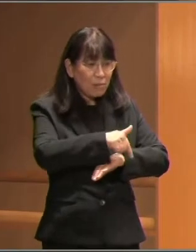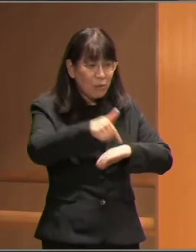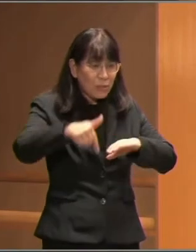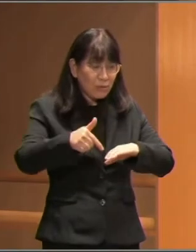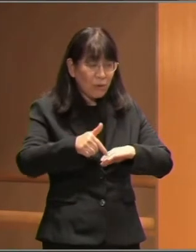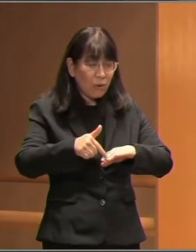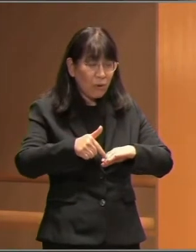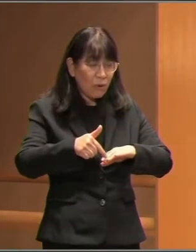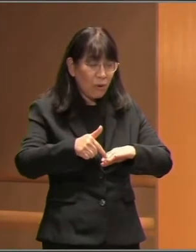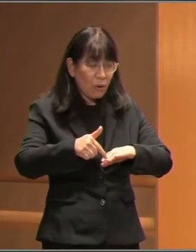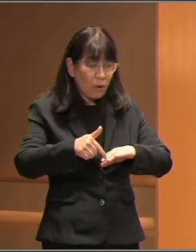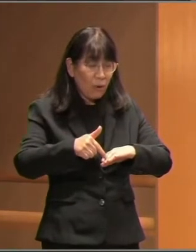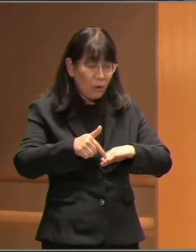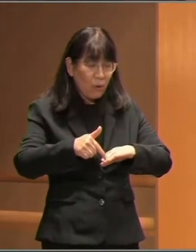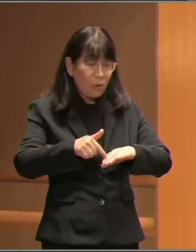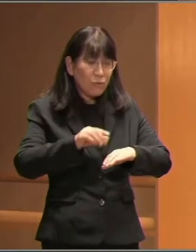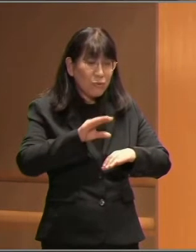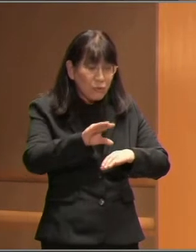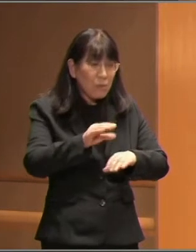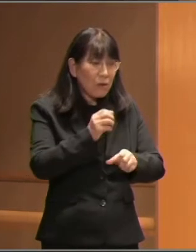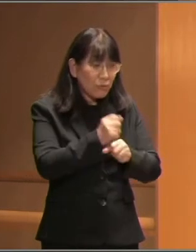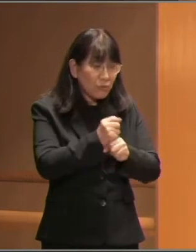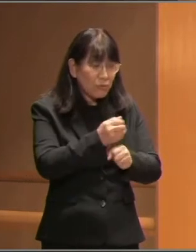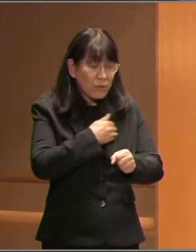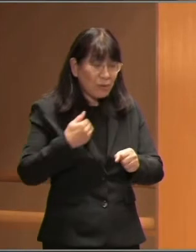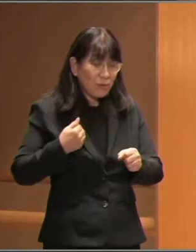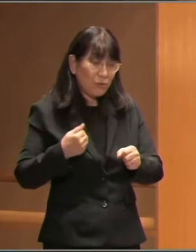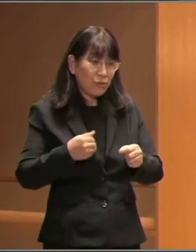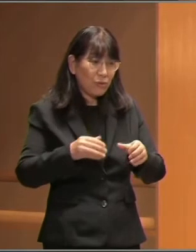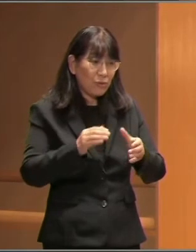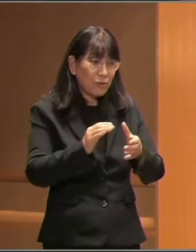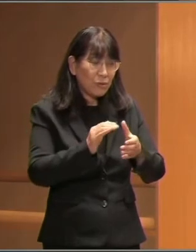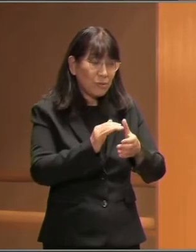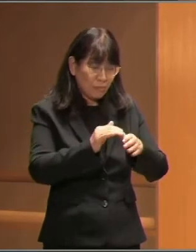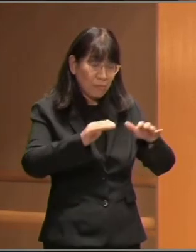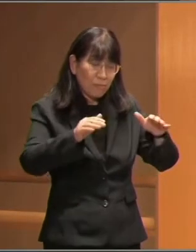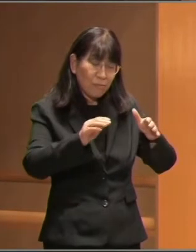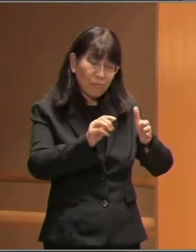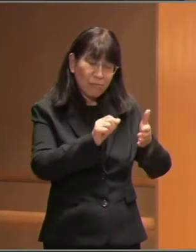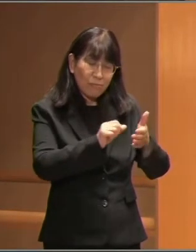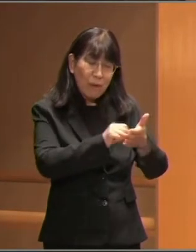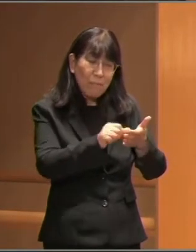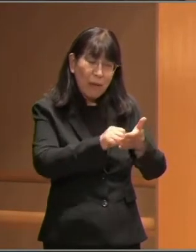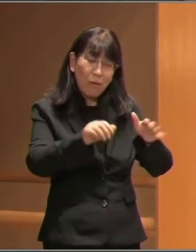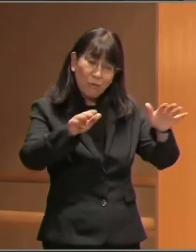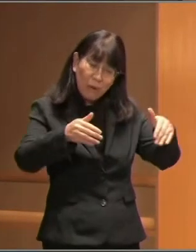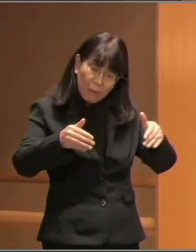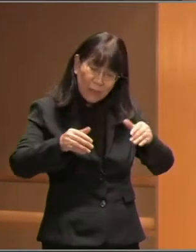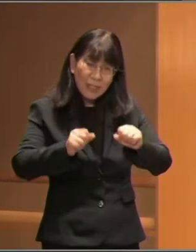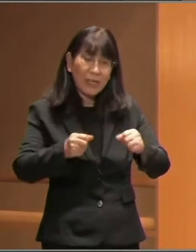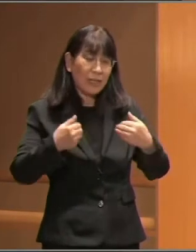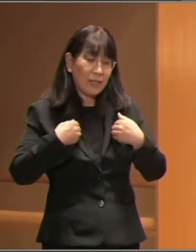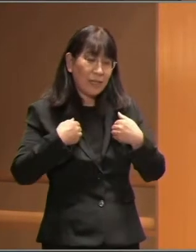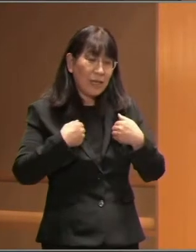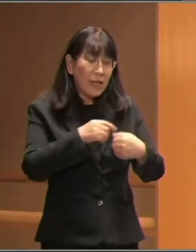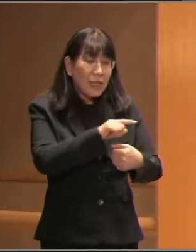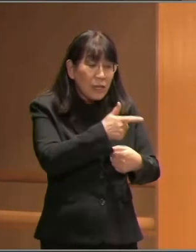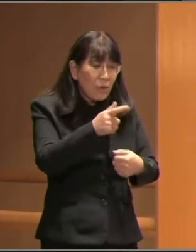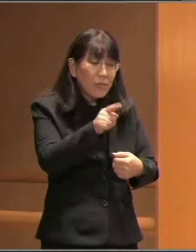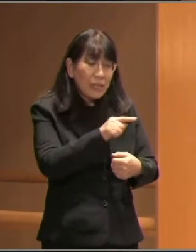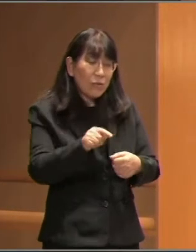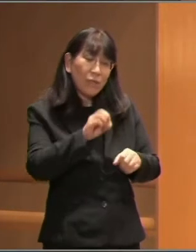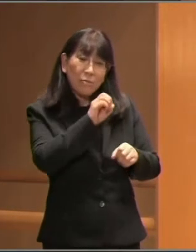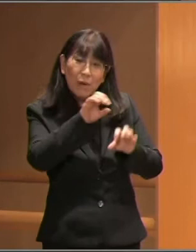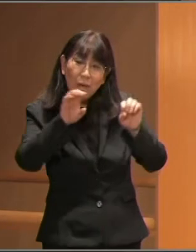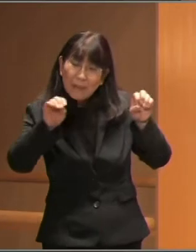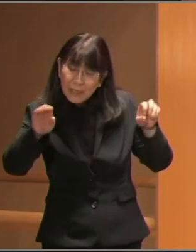2016. And I needed to collect the members. And that was the hardest part. But I asked many people.